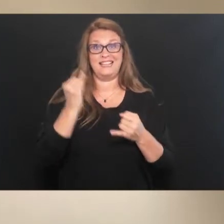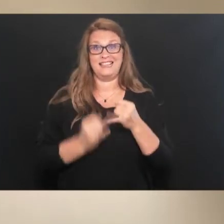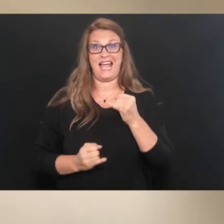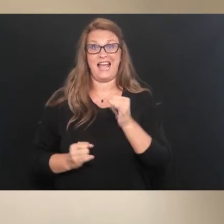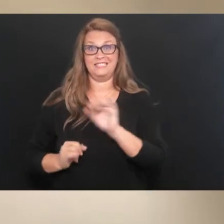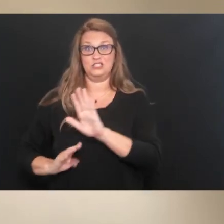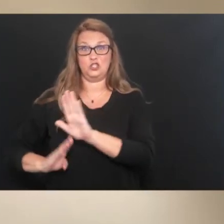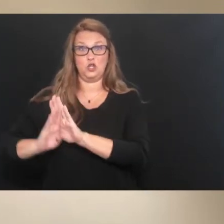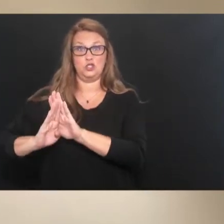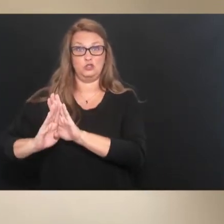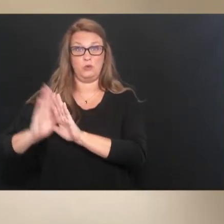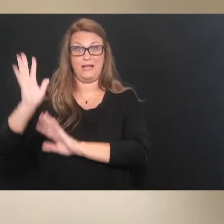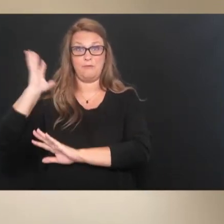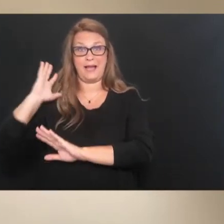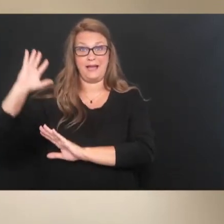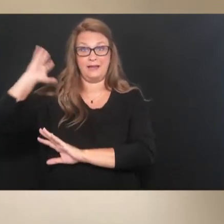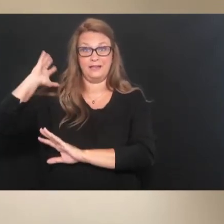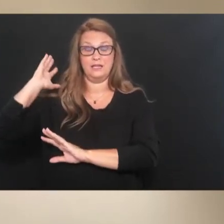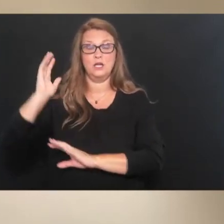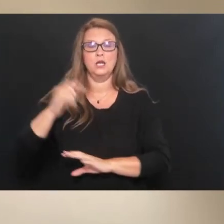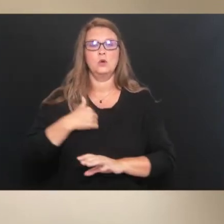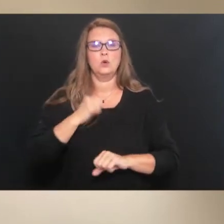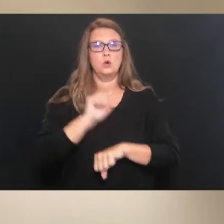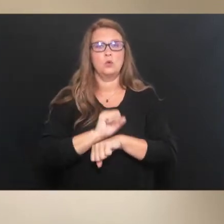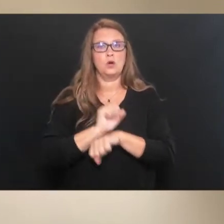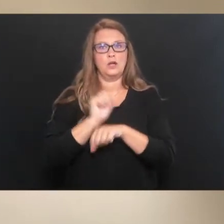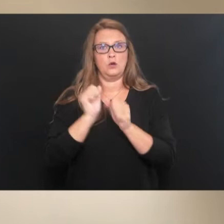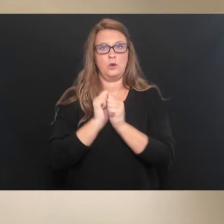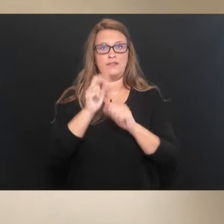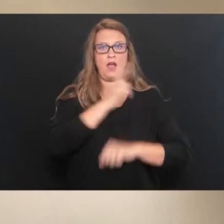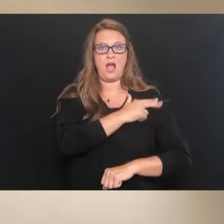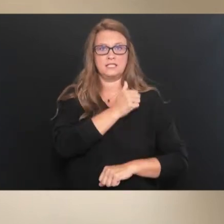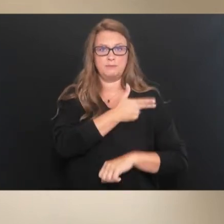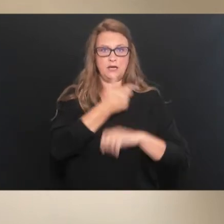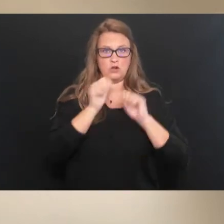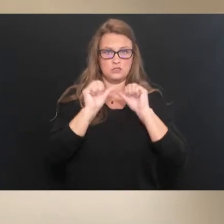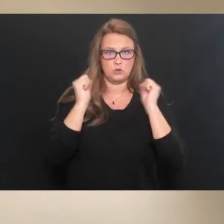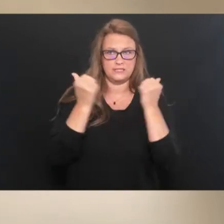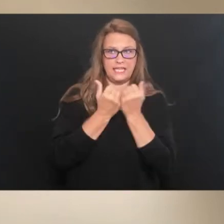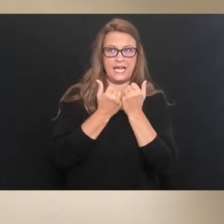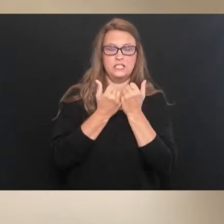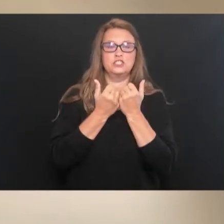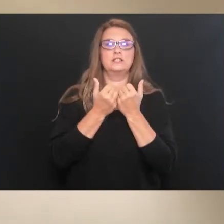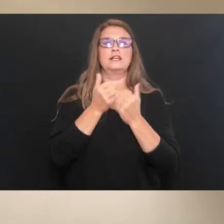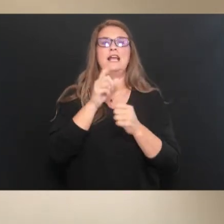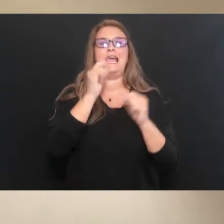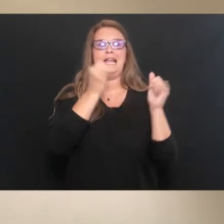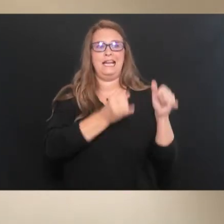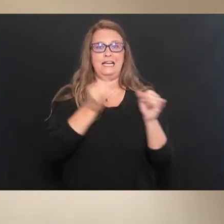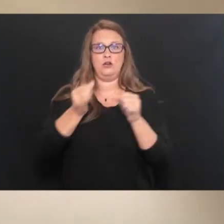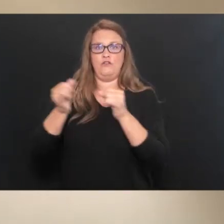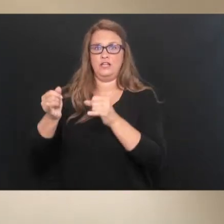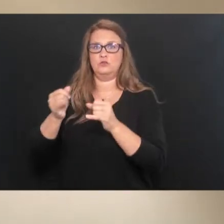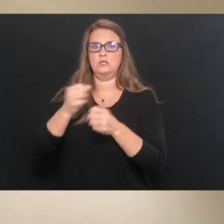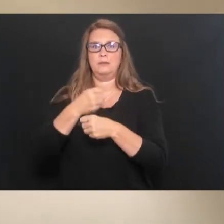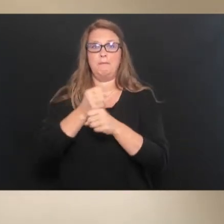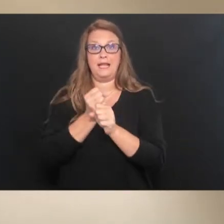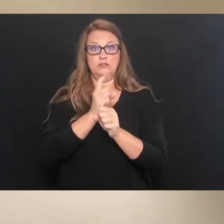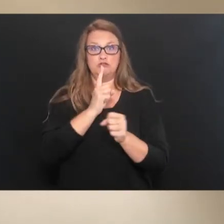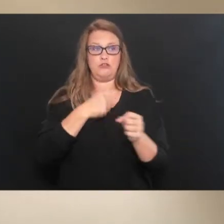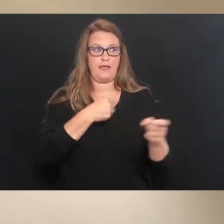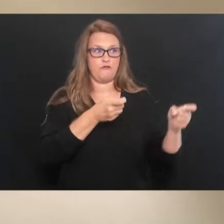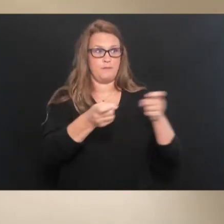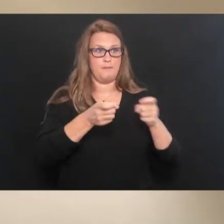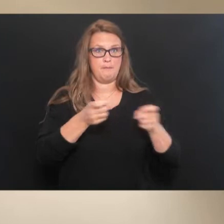are working, as Dr. Marsh pointed out, with the Hospital Association and the individual hospitals to manage equipment such as